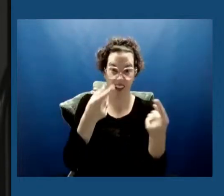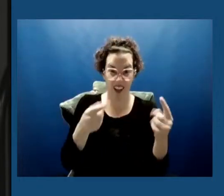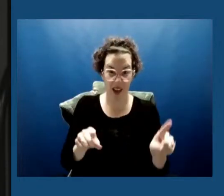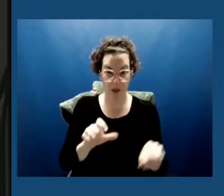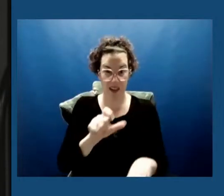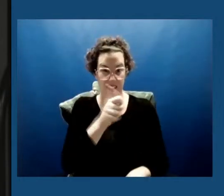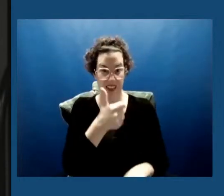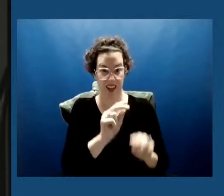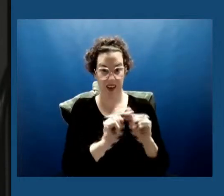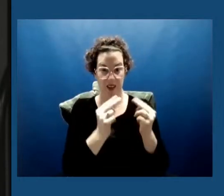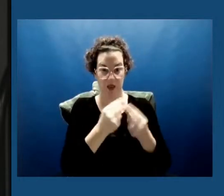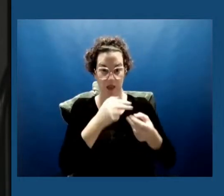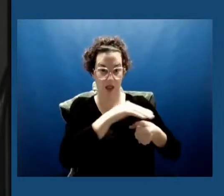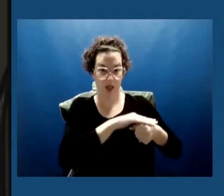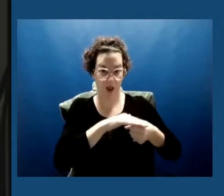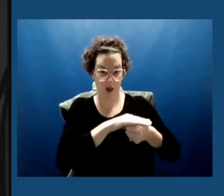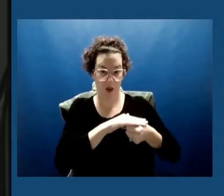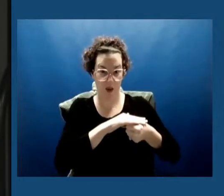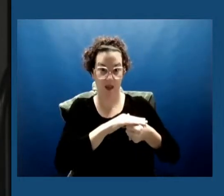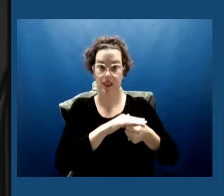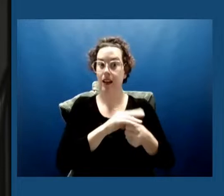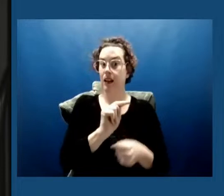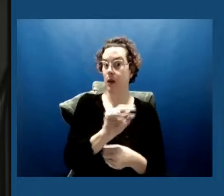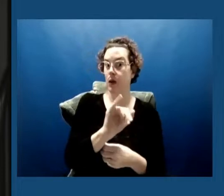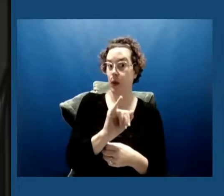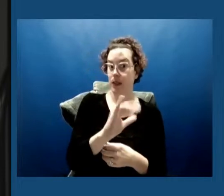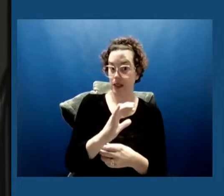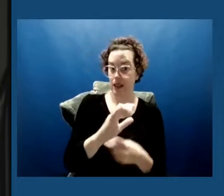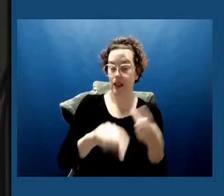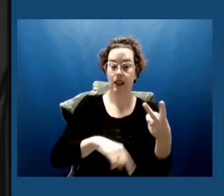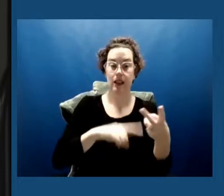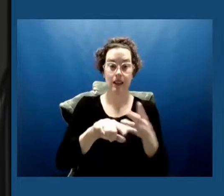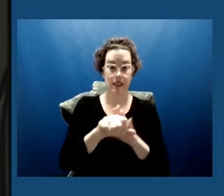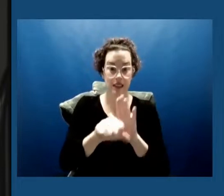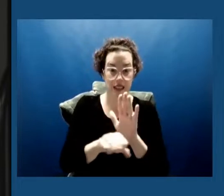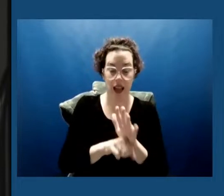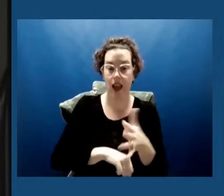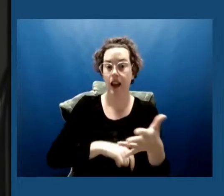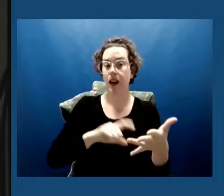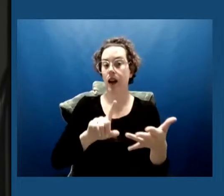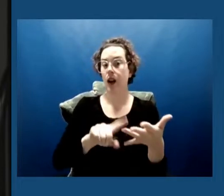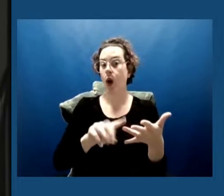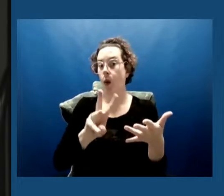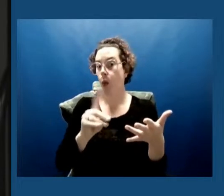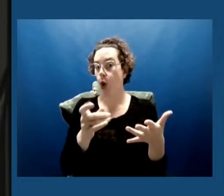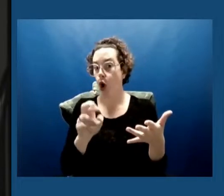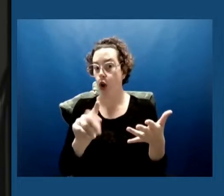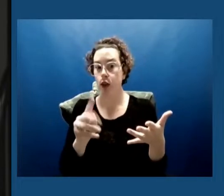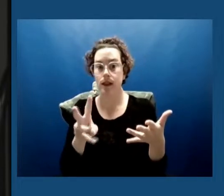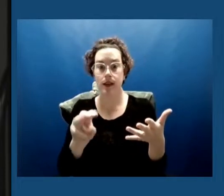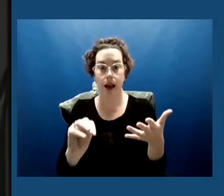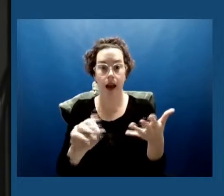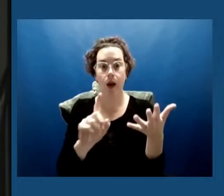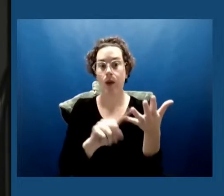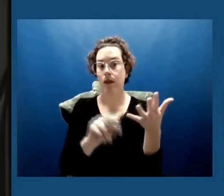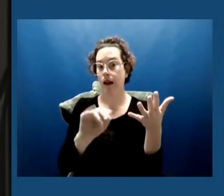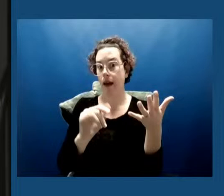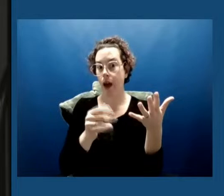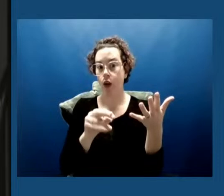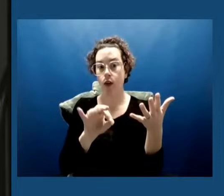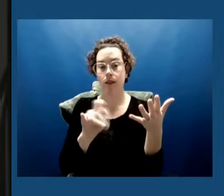York City, and locals like Watertown and Niagara Falls, as well as the 6 that are here right now, and then